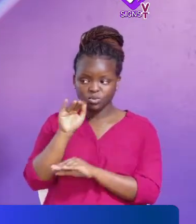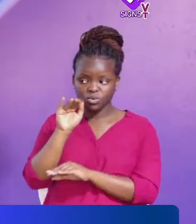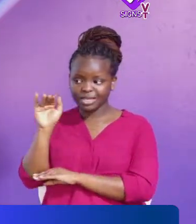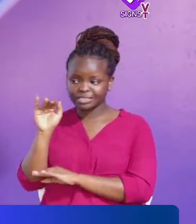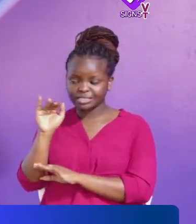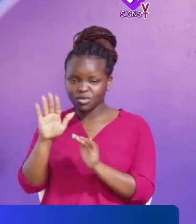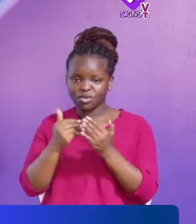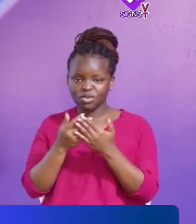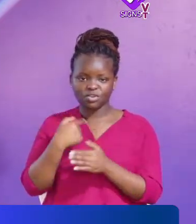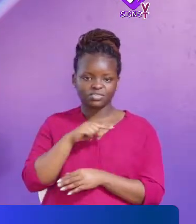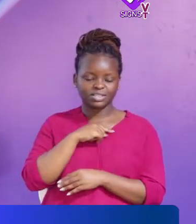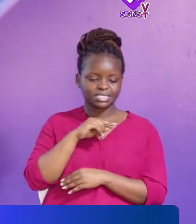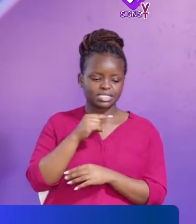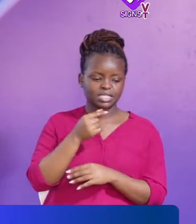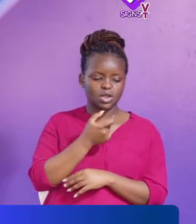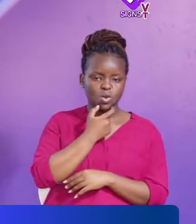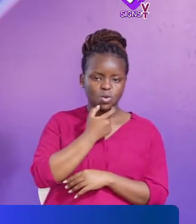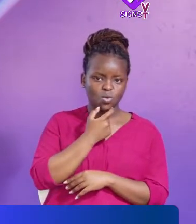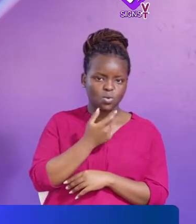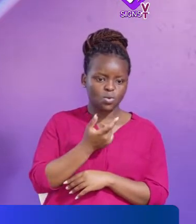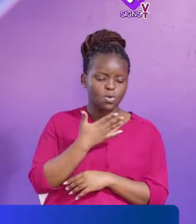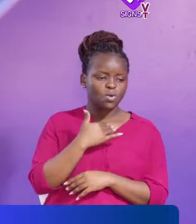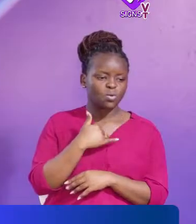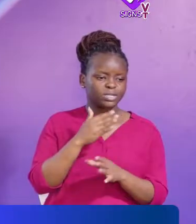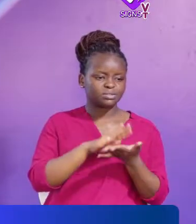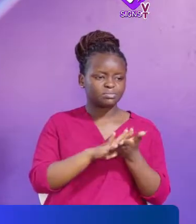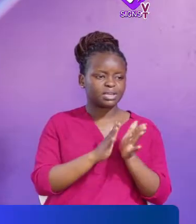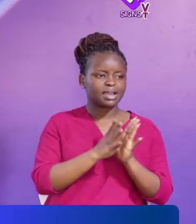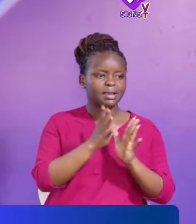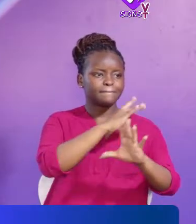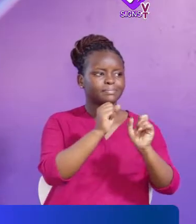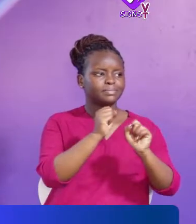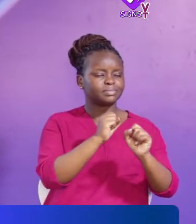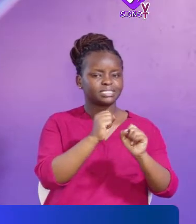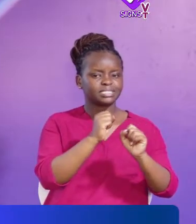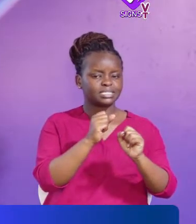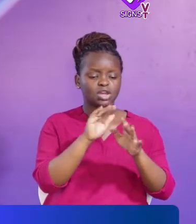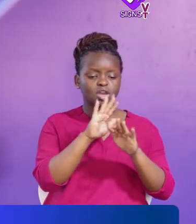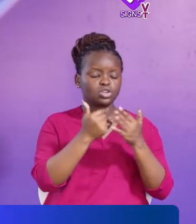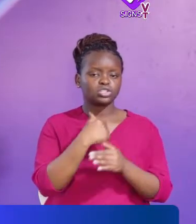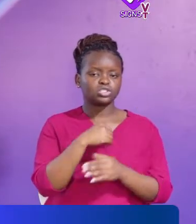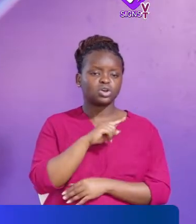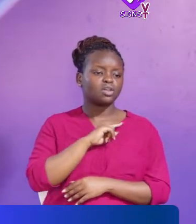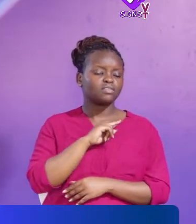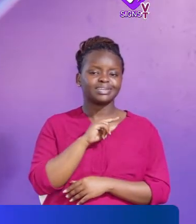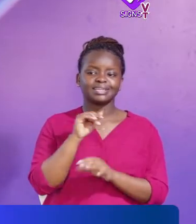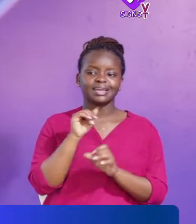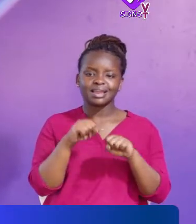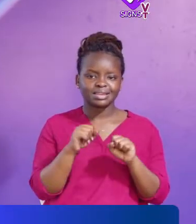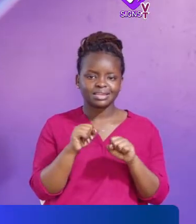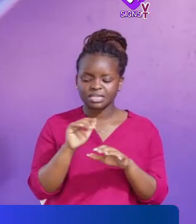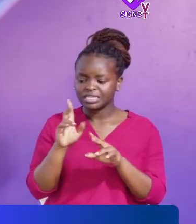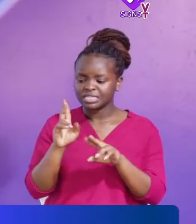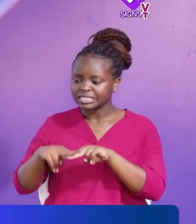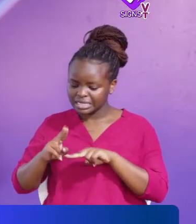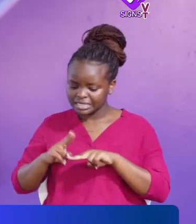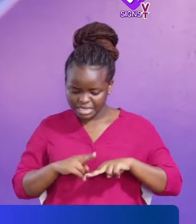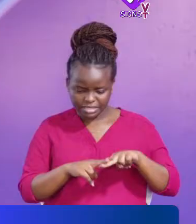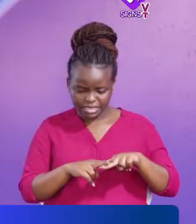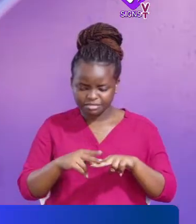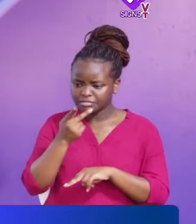Nyanza that he wants to be president and we agreed. Not all of us agreed, isn't it? Kalonzo has not sat with all people from Mukambani and agreed with